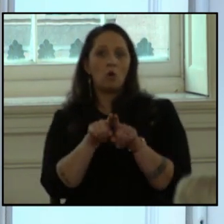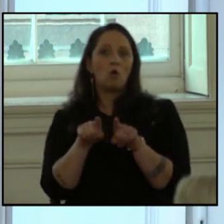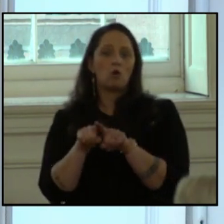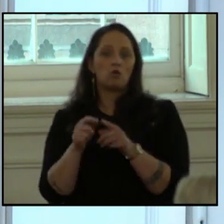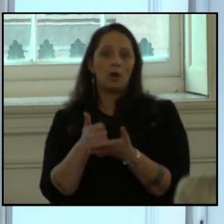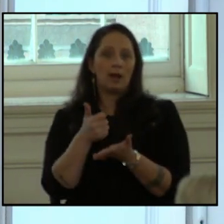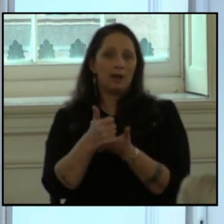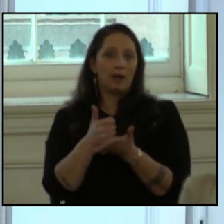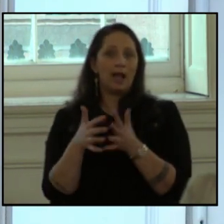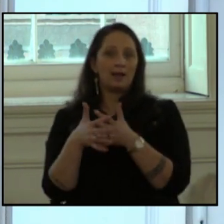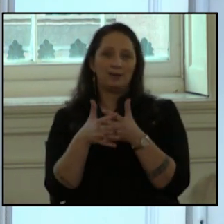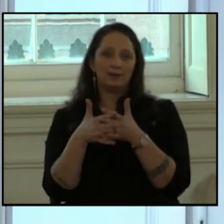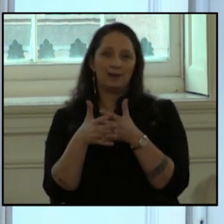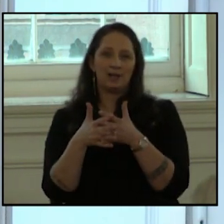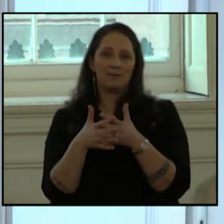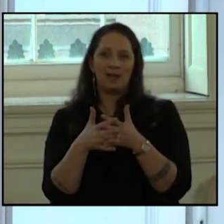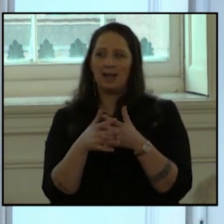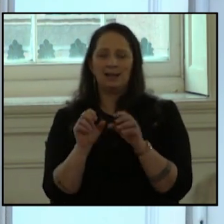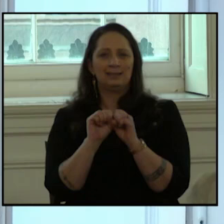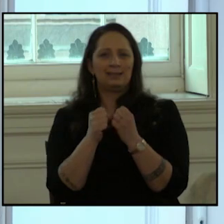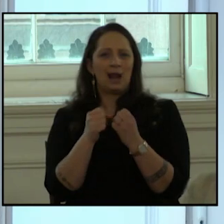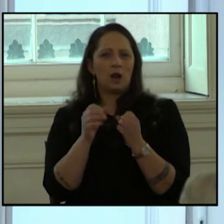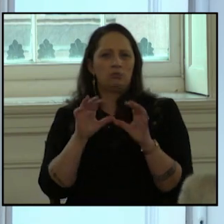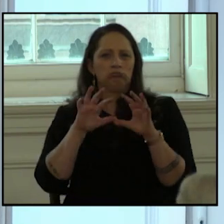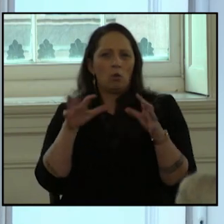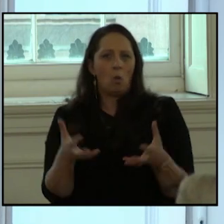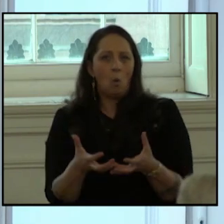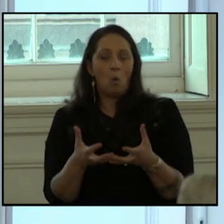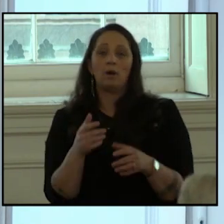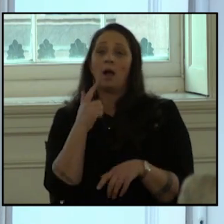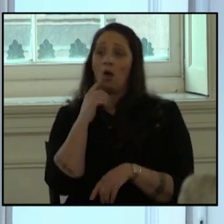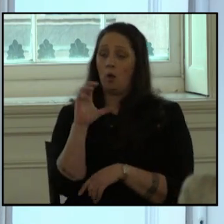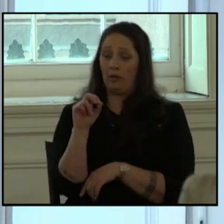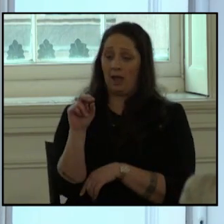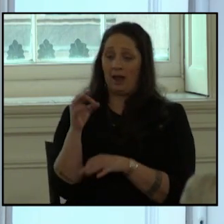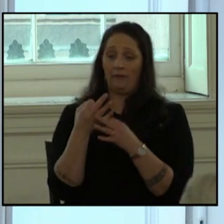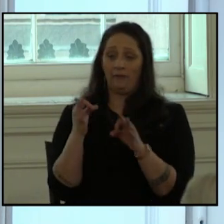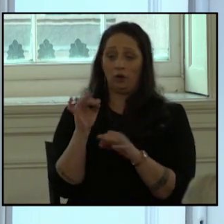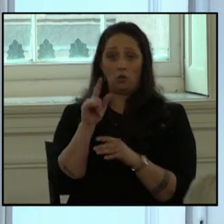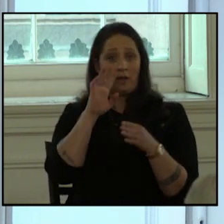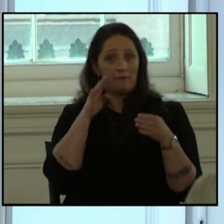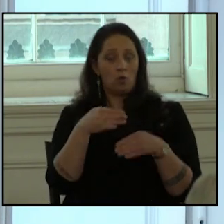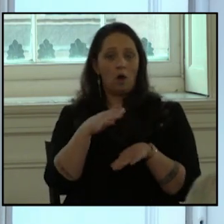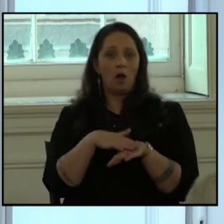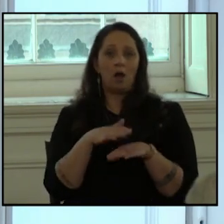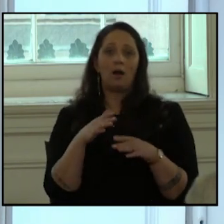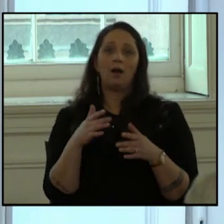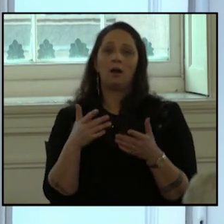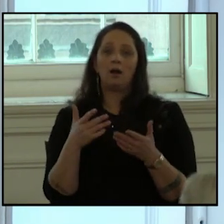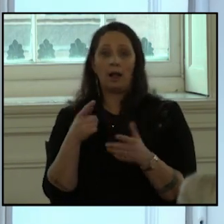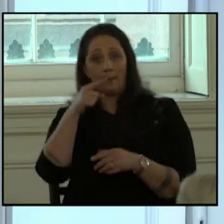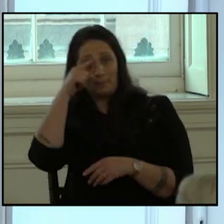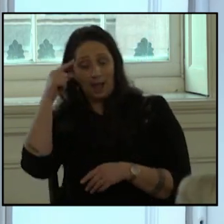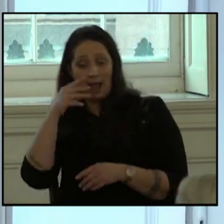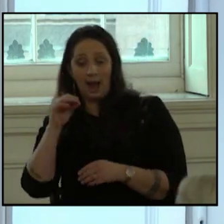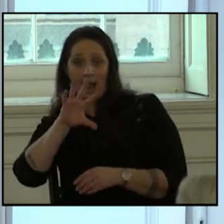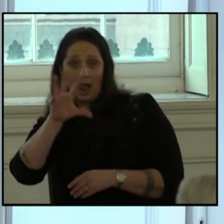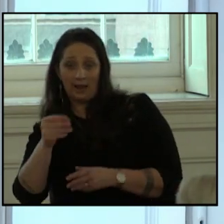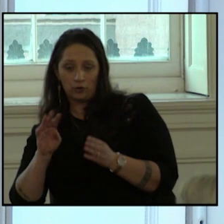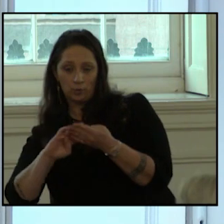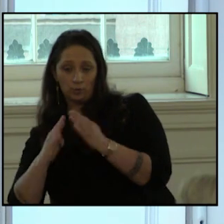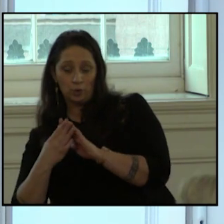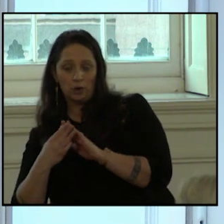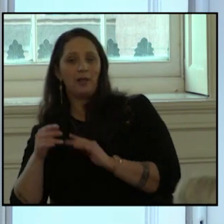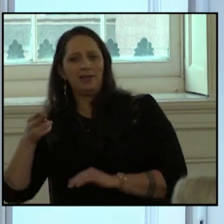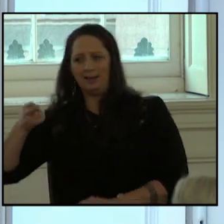has helped American society as a whole. And although the Connecticut Freedom Trail focuses on the Black and African American community,